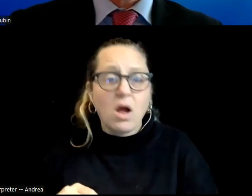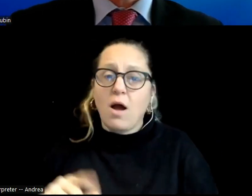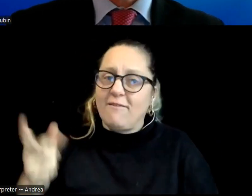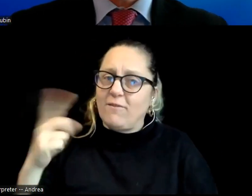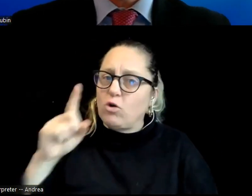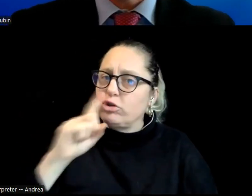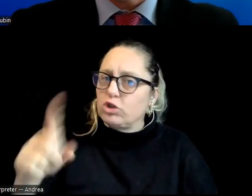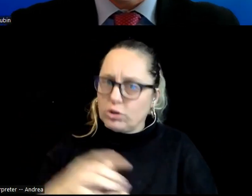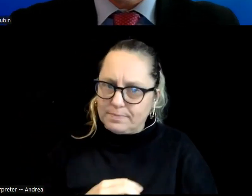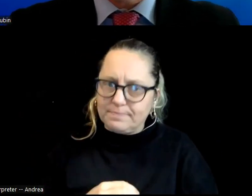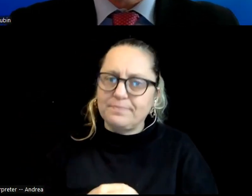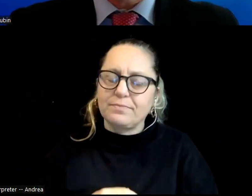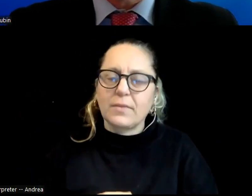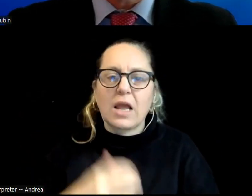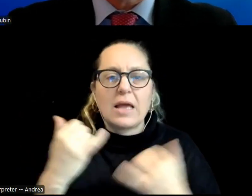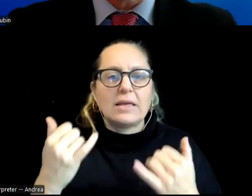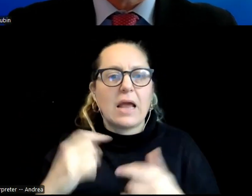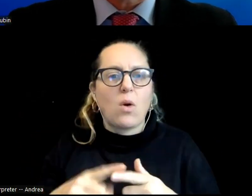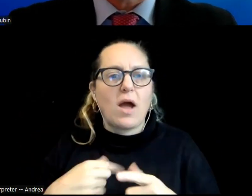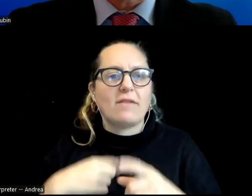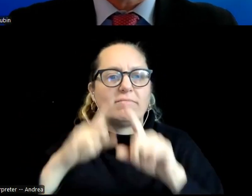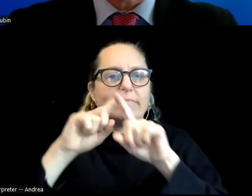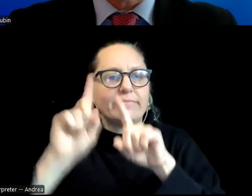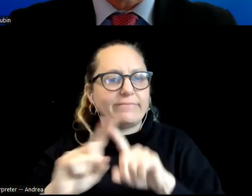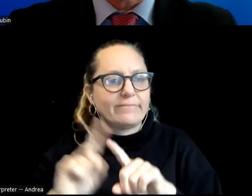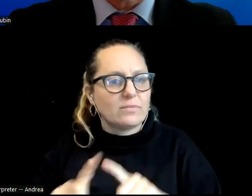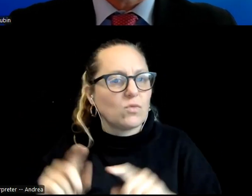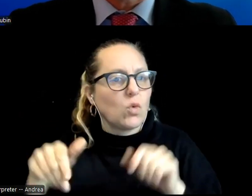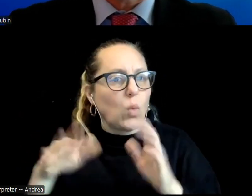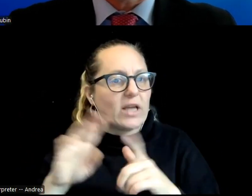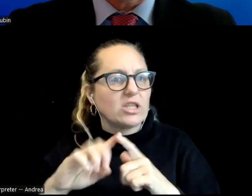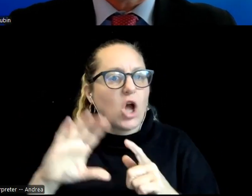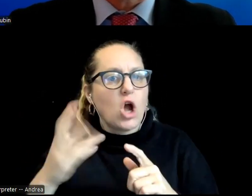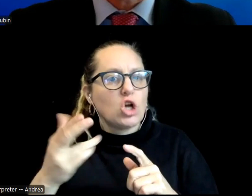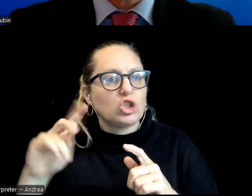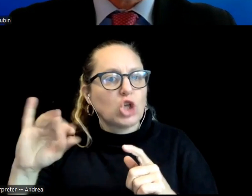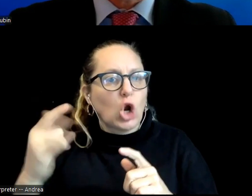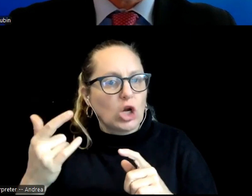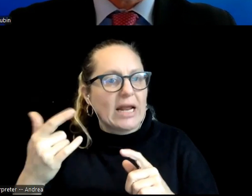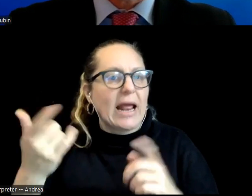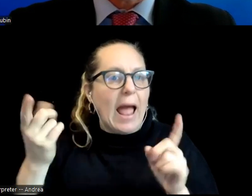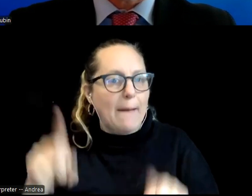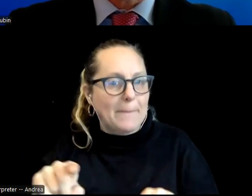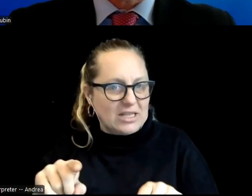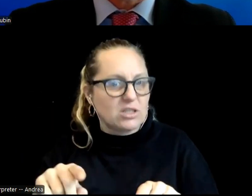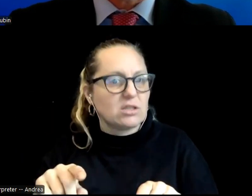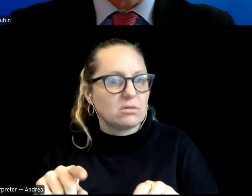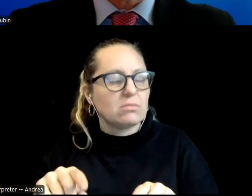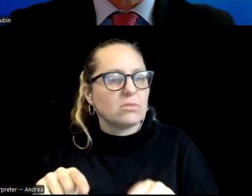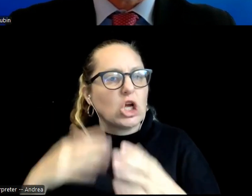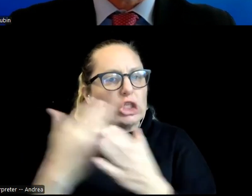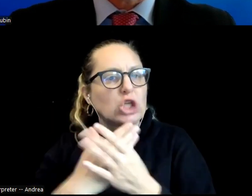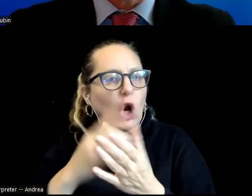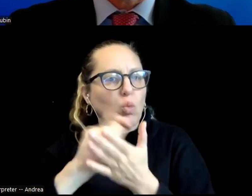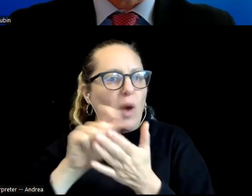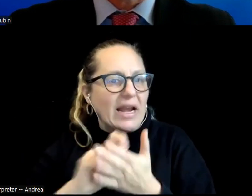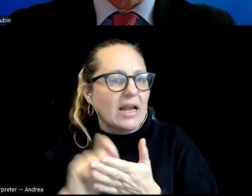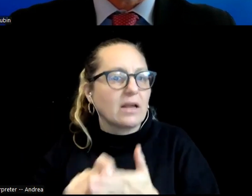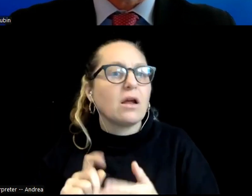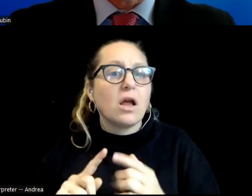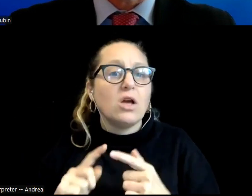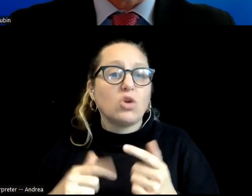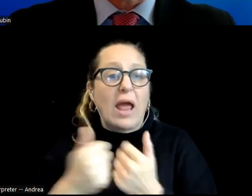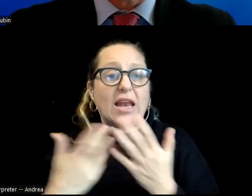Absolutely. Now there's a variety of ways that charting takes place, but anything that you write about that patient is